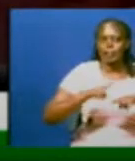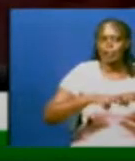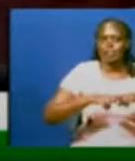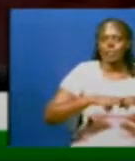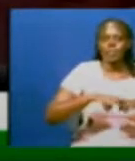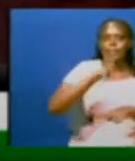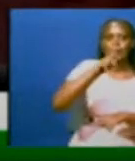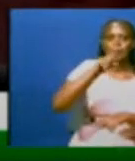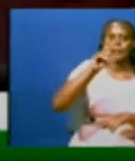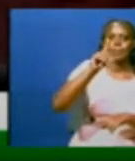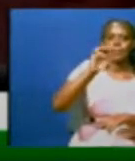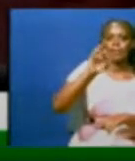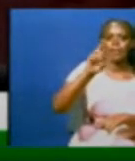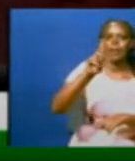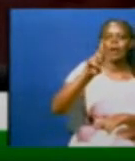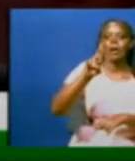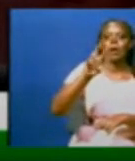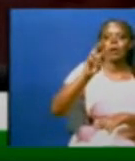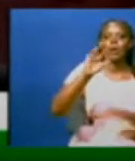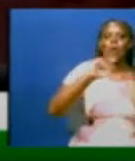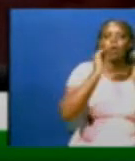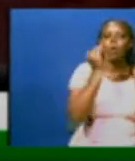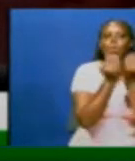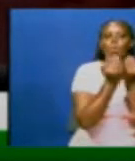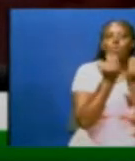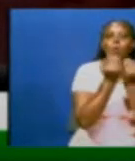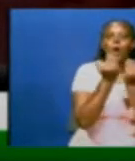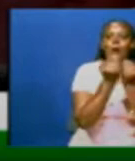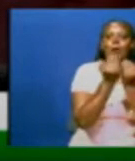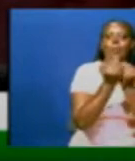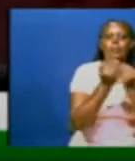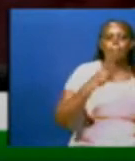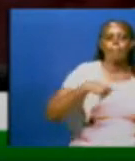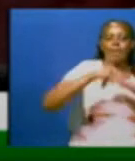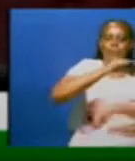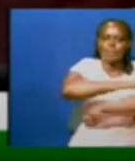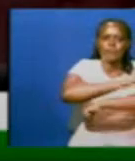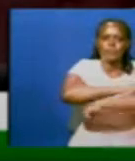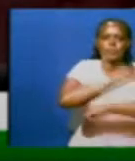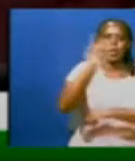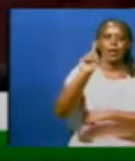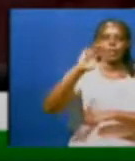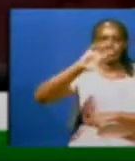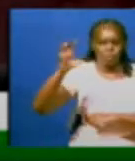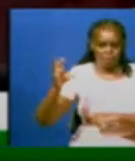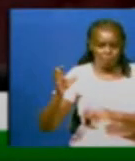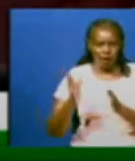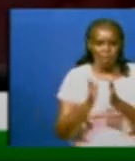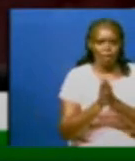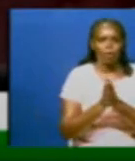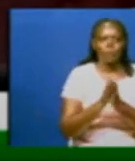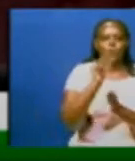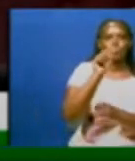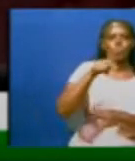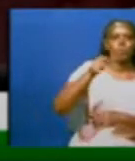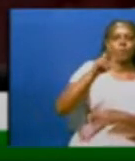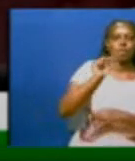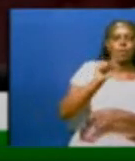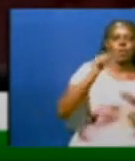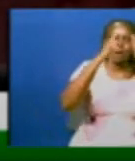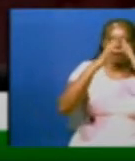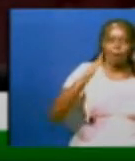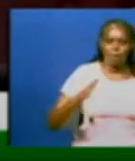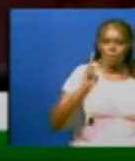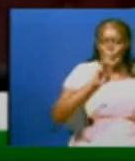Academy from Langata constituency, Nairobi County, and Porterhouse International School from